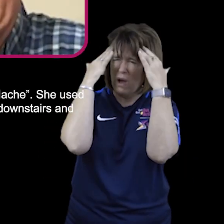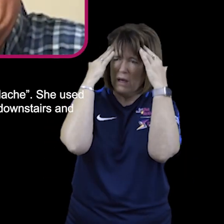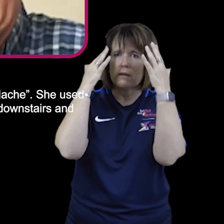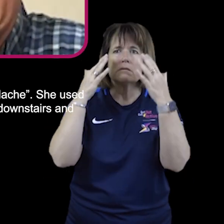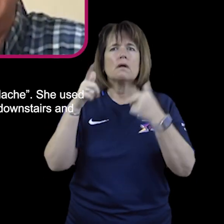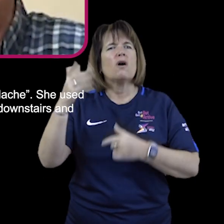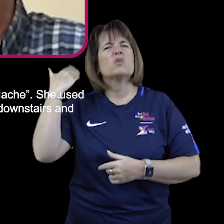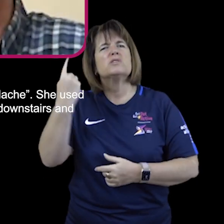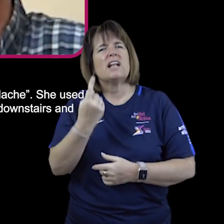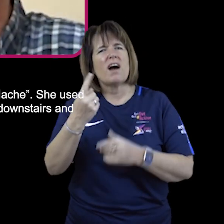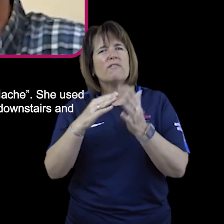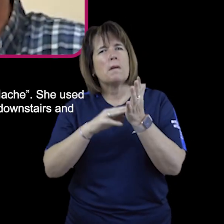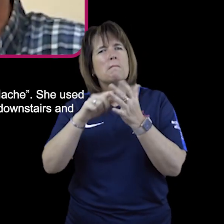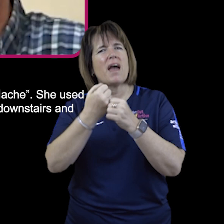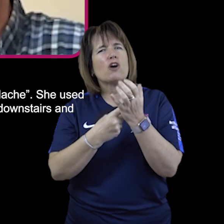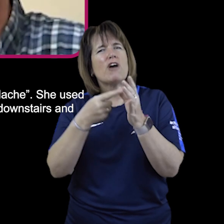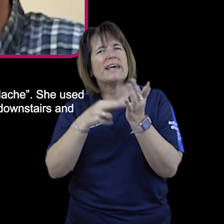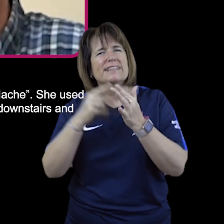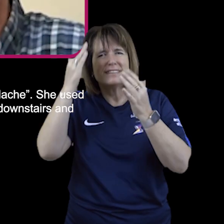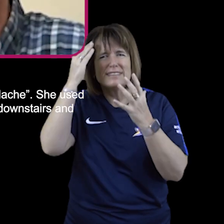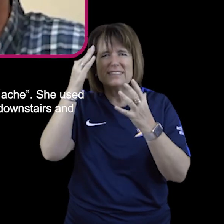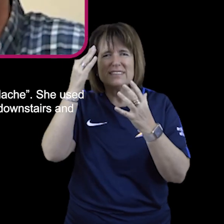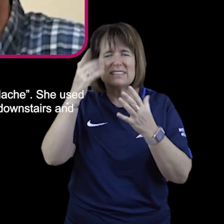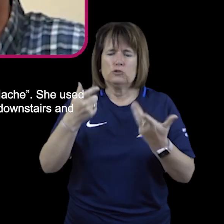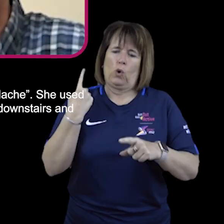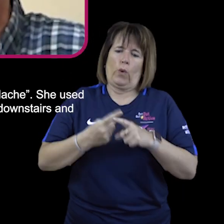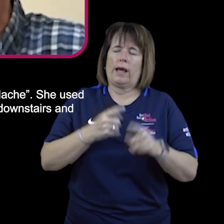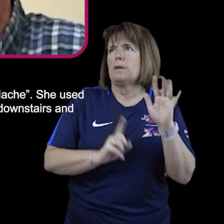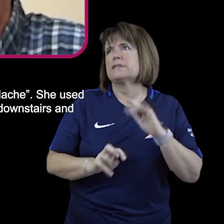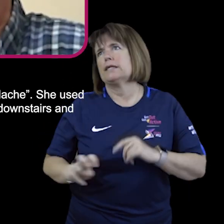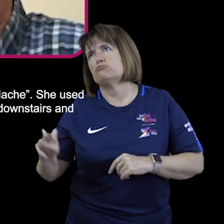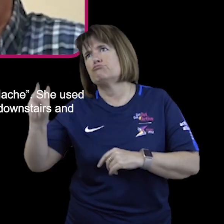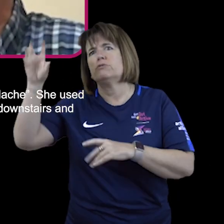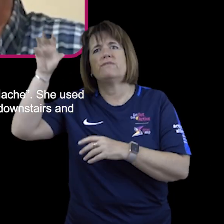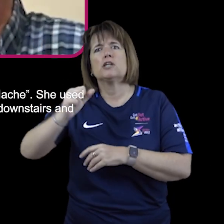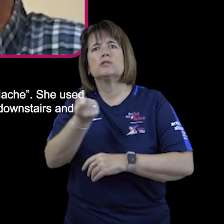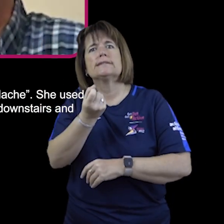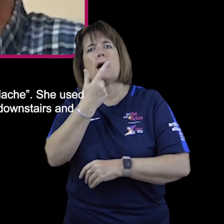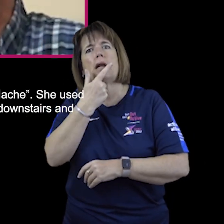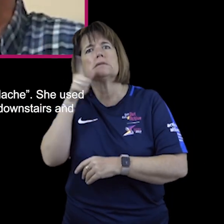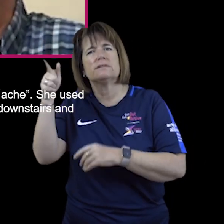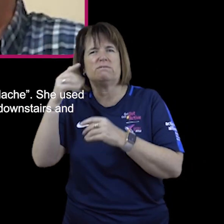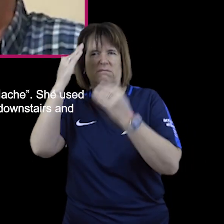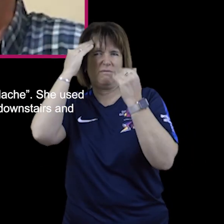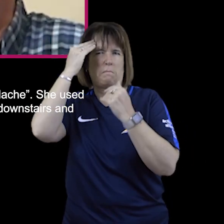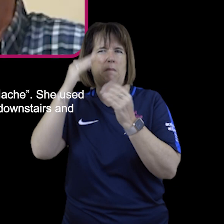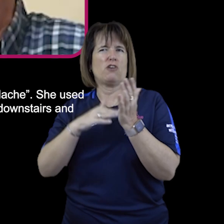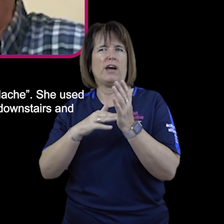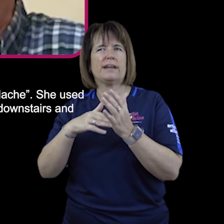what they call migraines. So I dashed upstairs, got her migraine tablets, And I came downstairs and she was on the